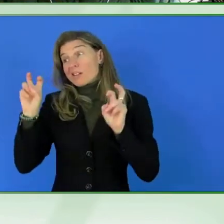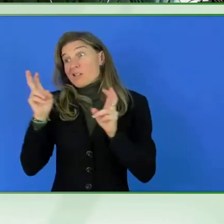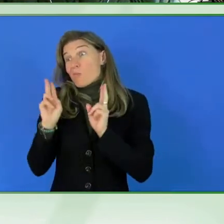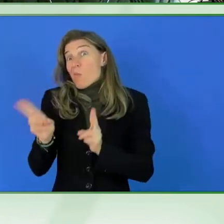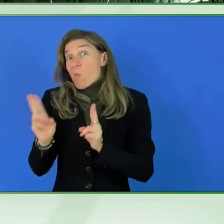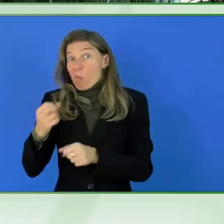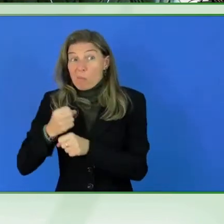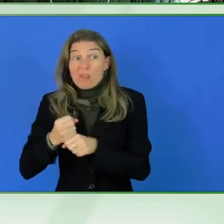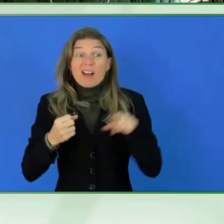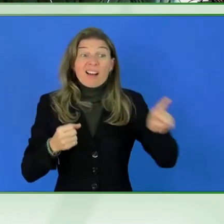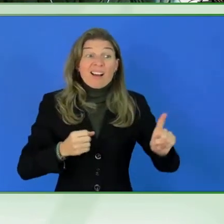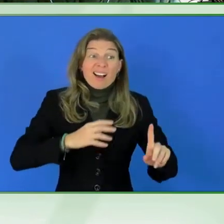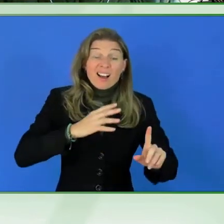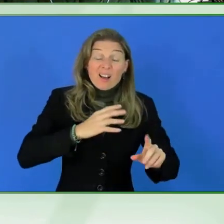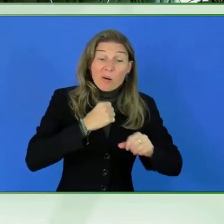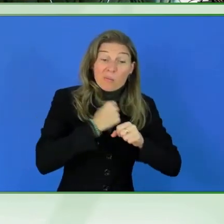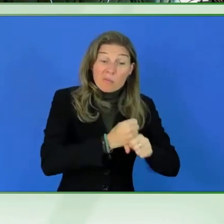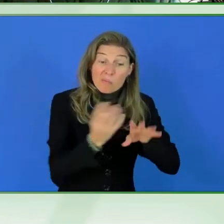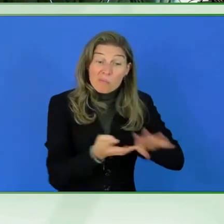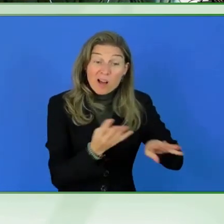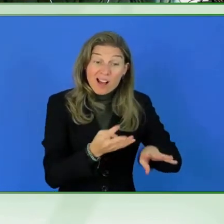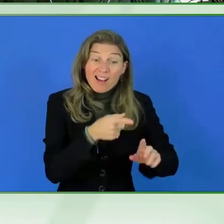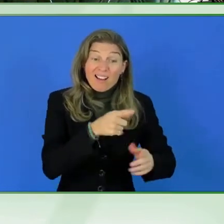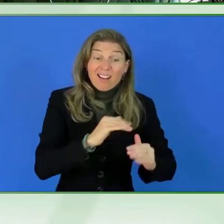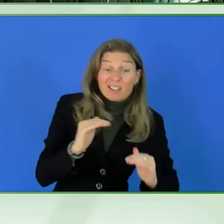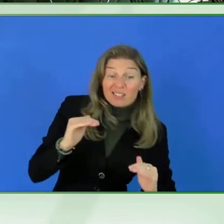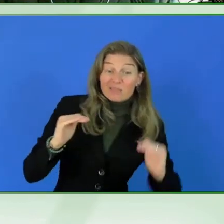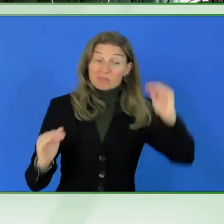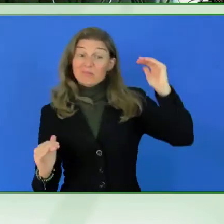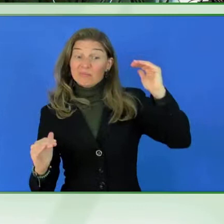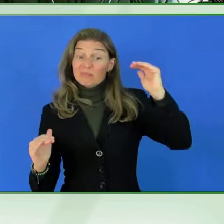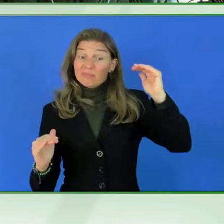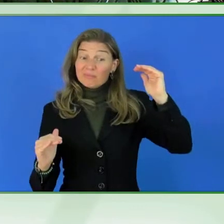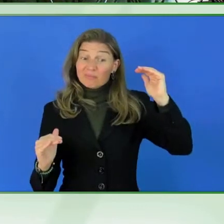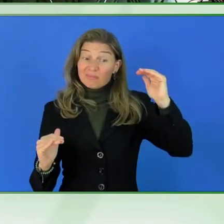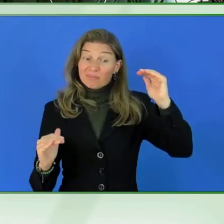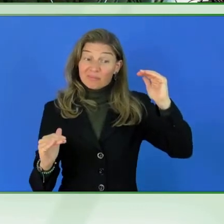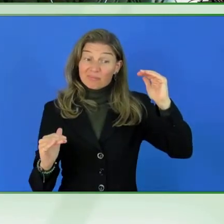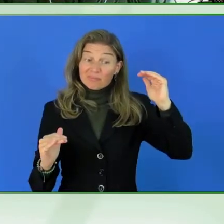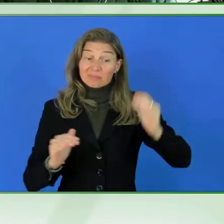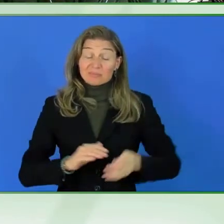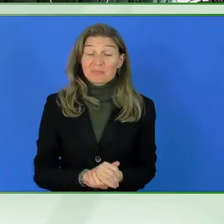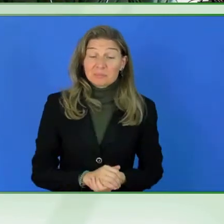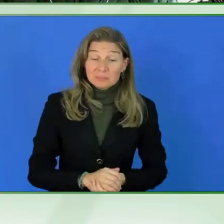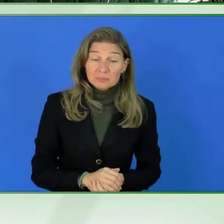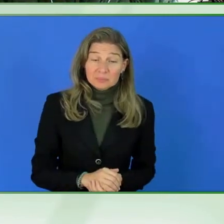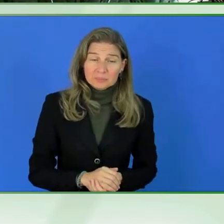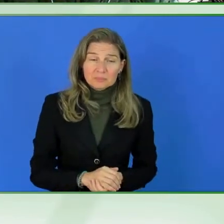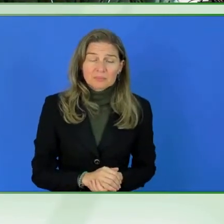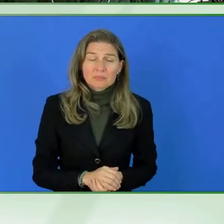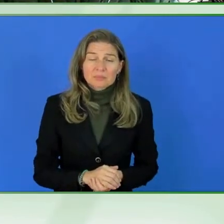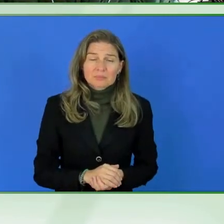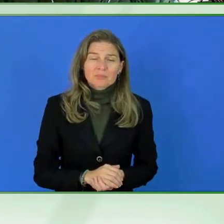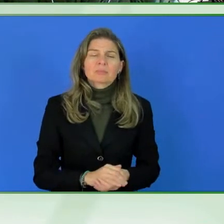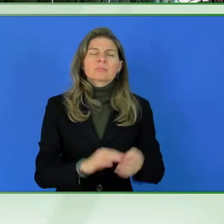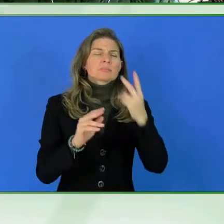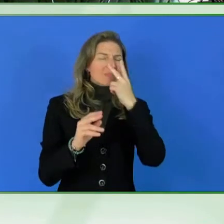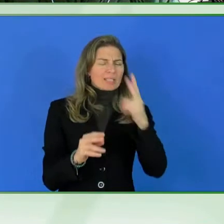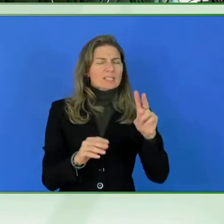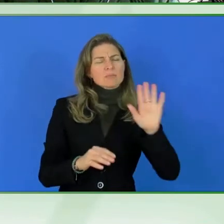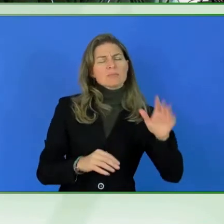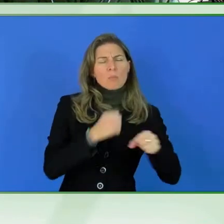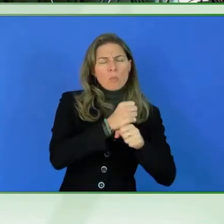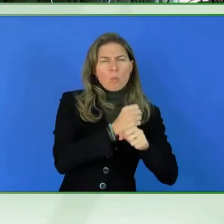side shows numbers of existing PWD headcount under different seniorities. Next slide,